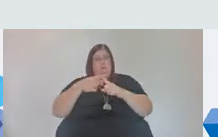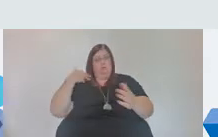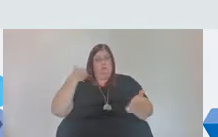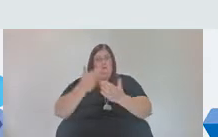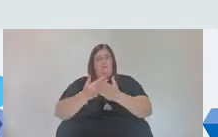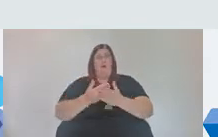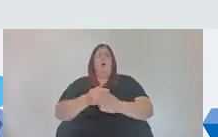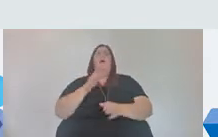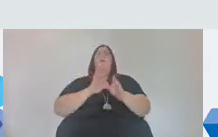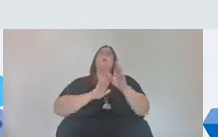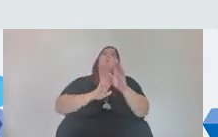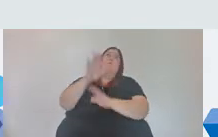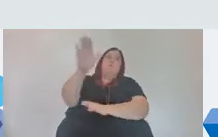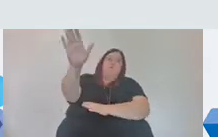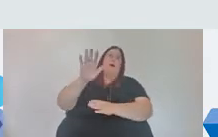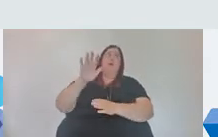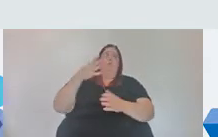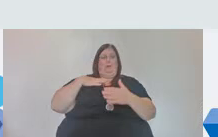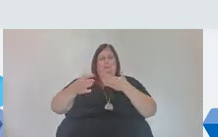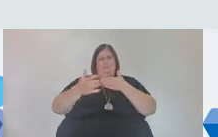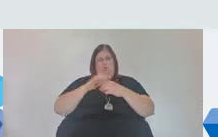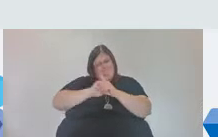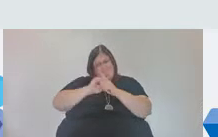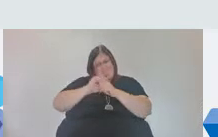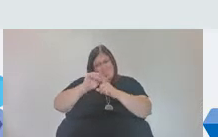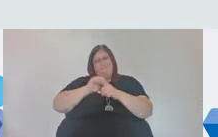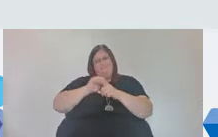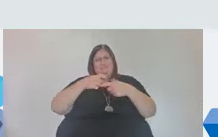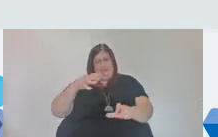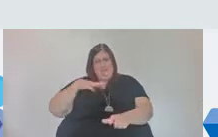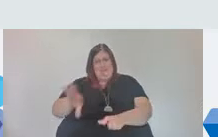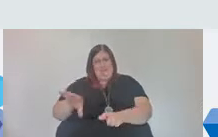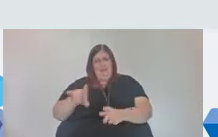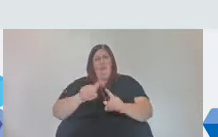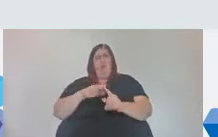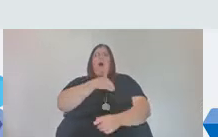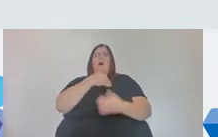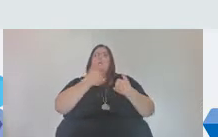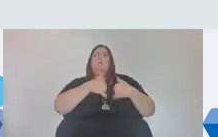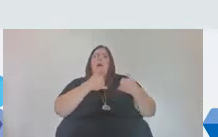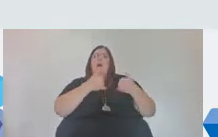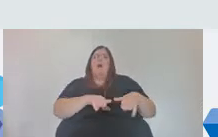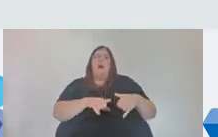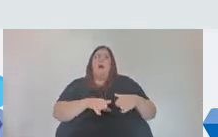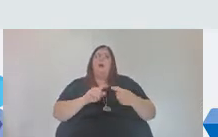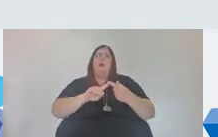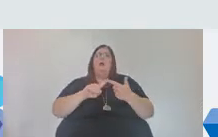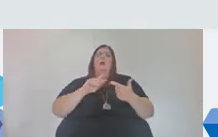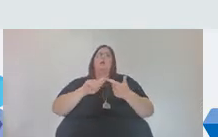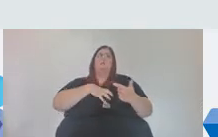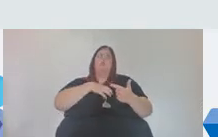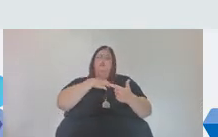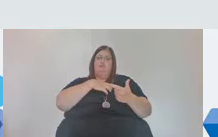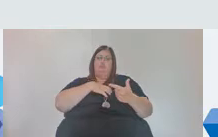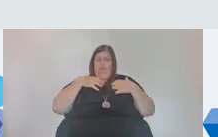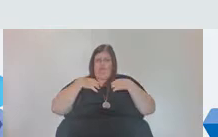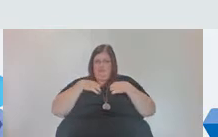always will be. There's the heart failure phase 2 that we're going to be implementing. There's the respiratory pathway that